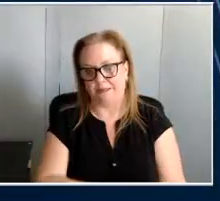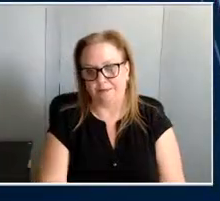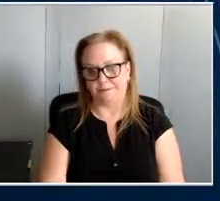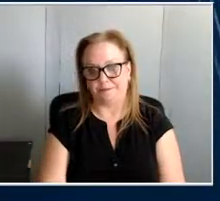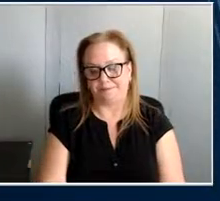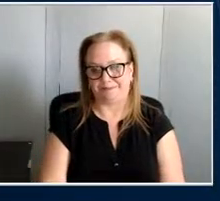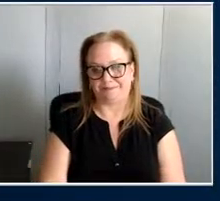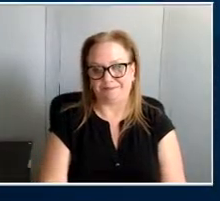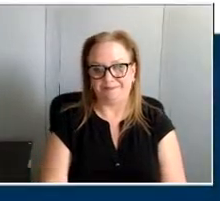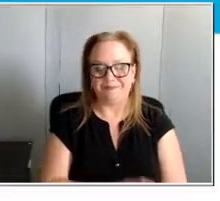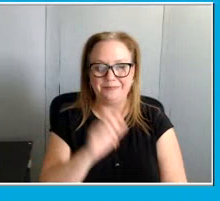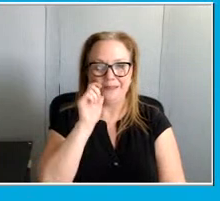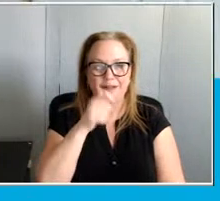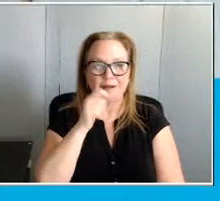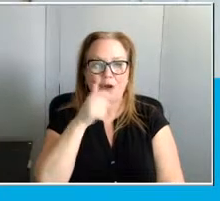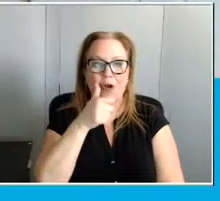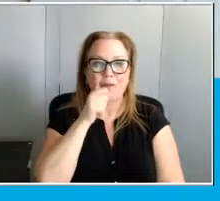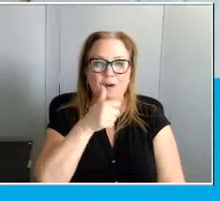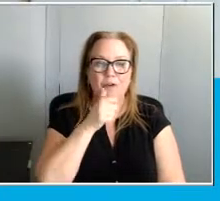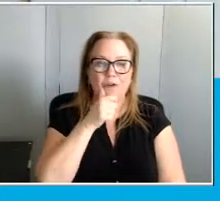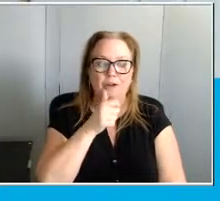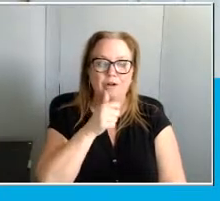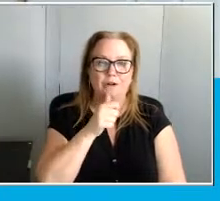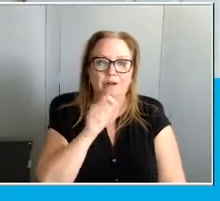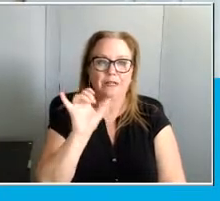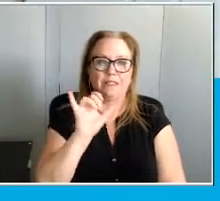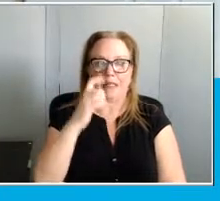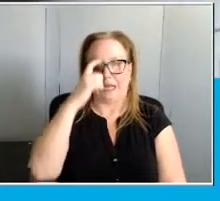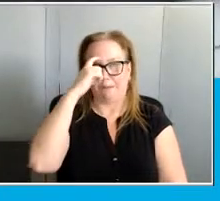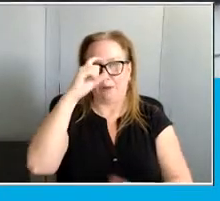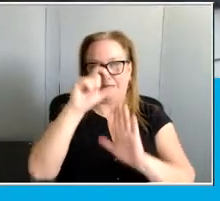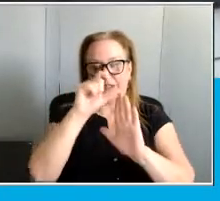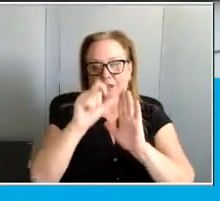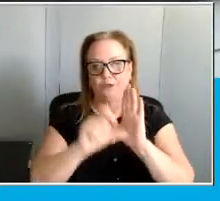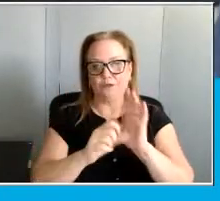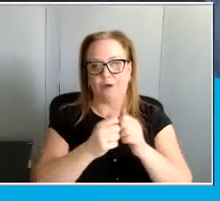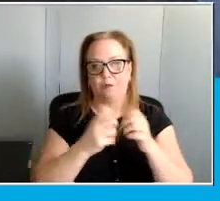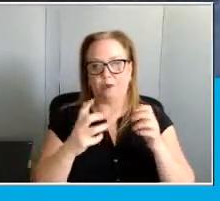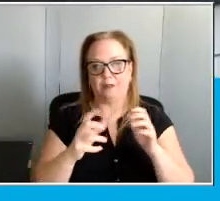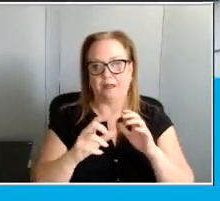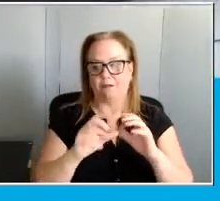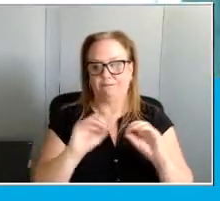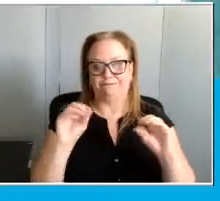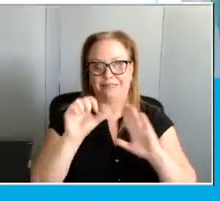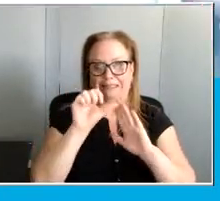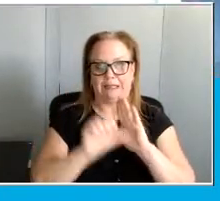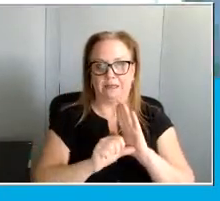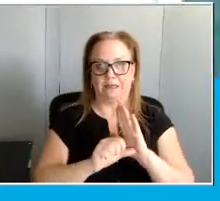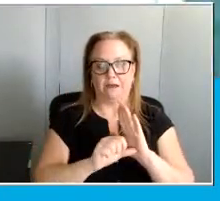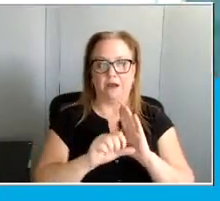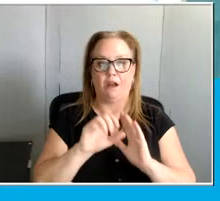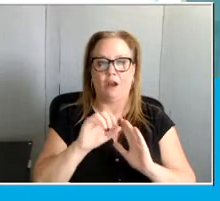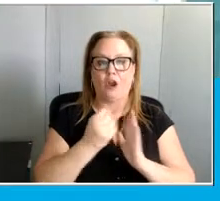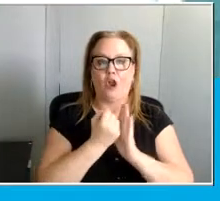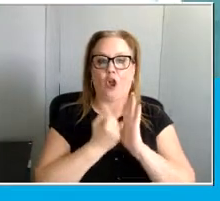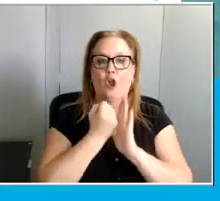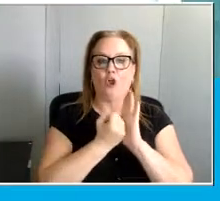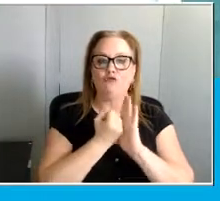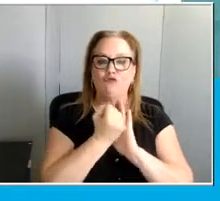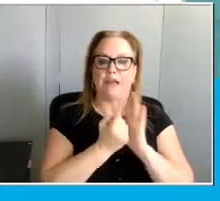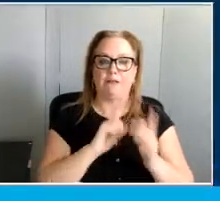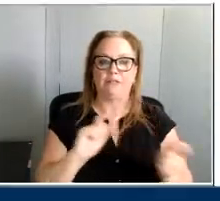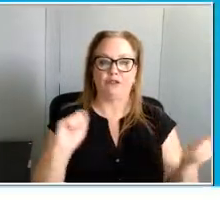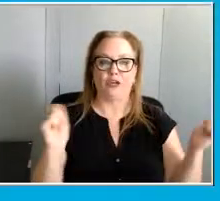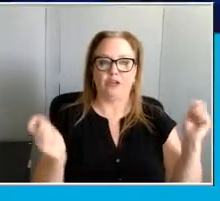tomorrow on the Morning Medical Update. It's like brain surgery without an incision. Focused ultrasound is changing lives for patients